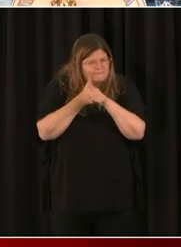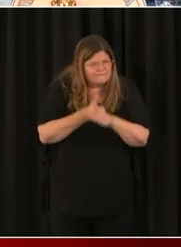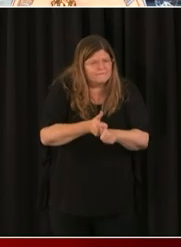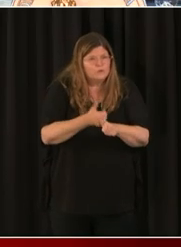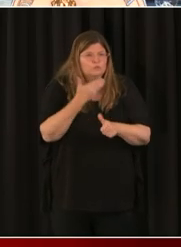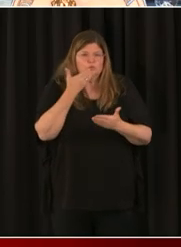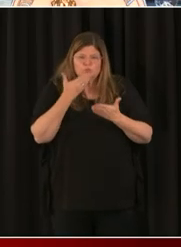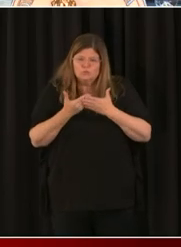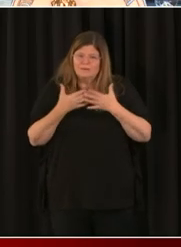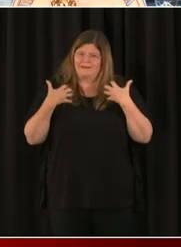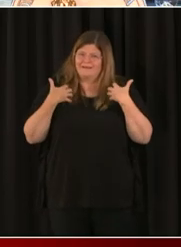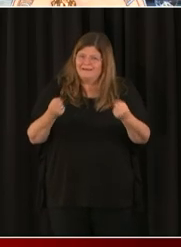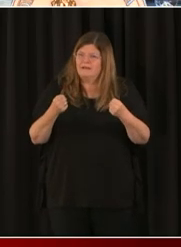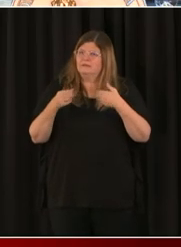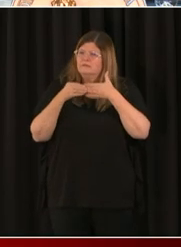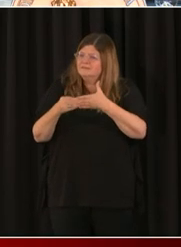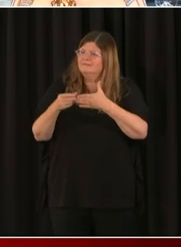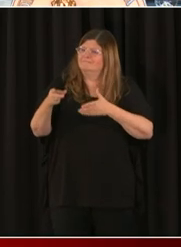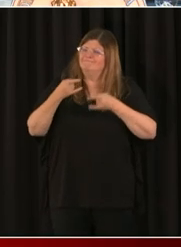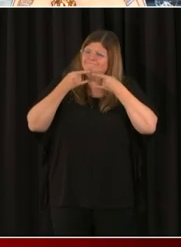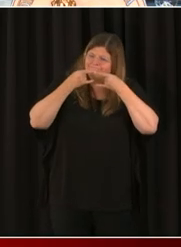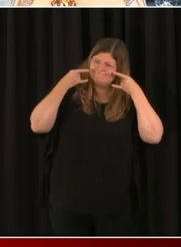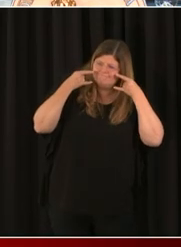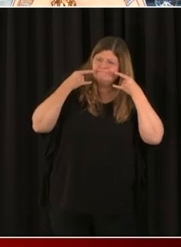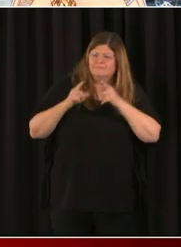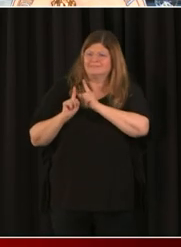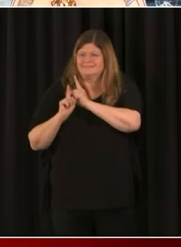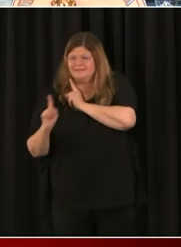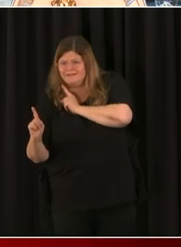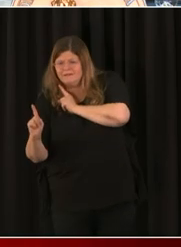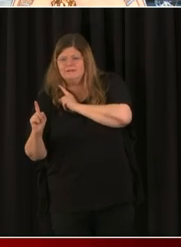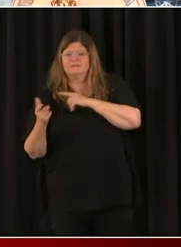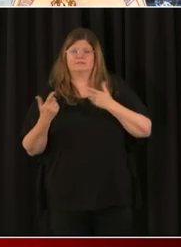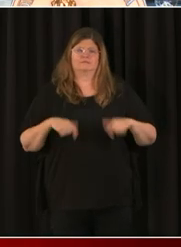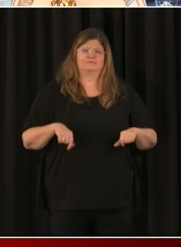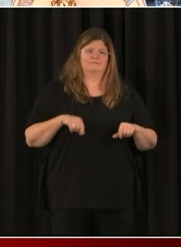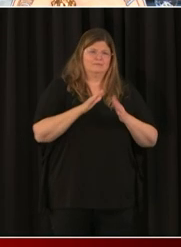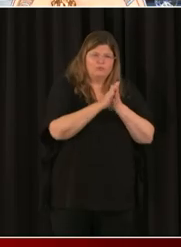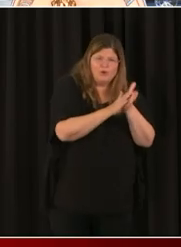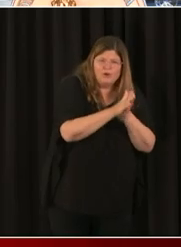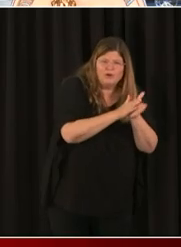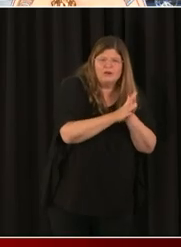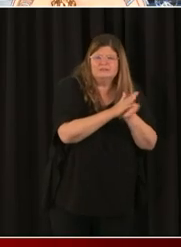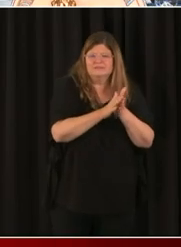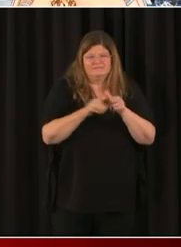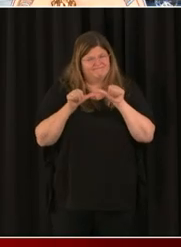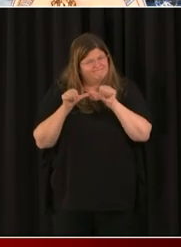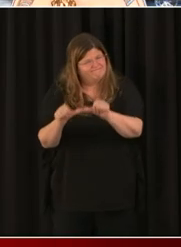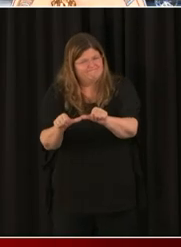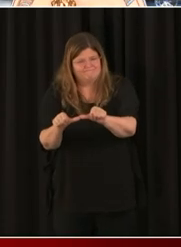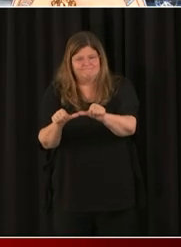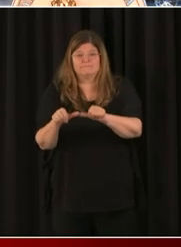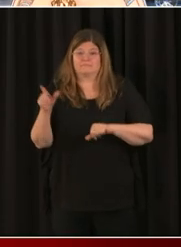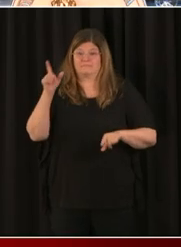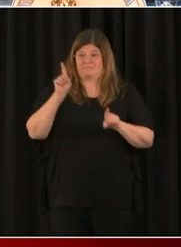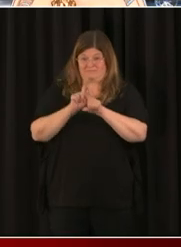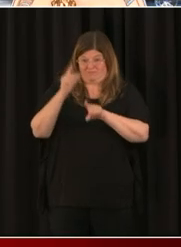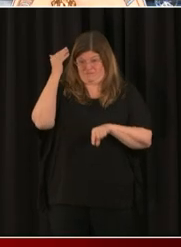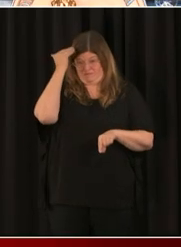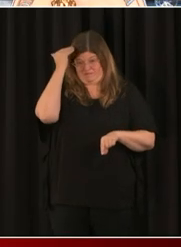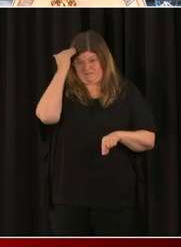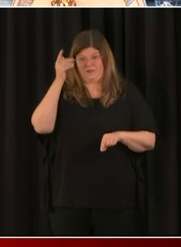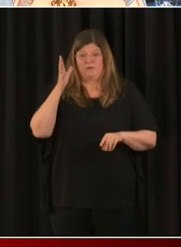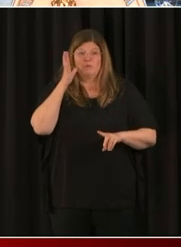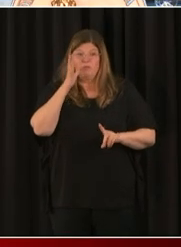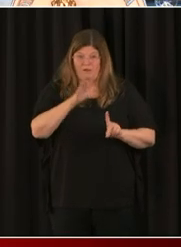health guidelines to prevent yourself from being exposed to the virus, and also know, and you will